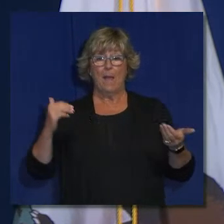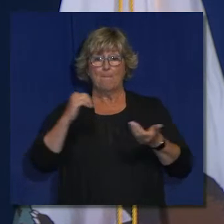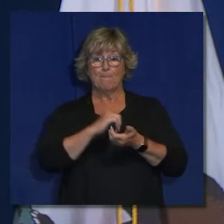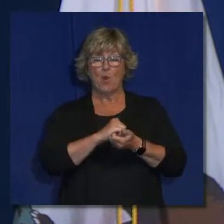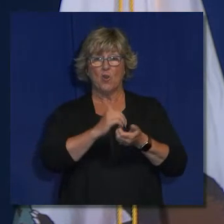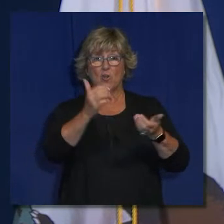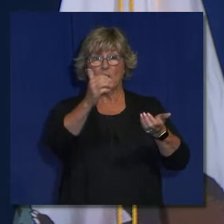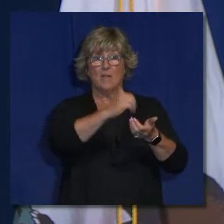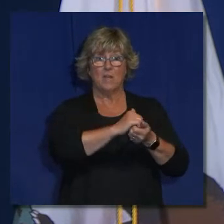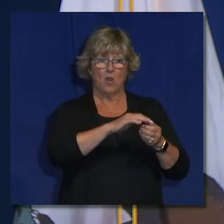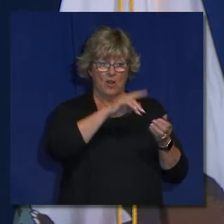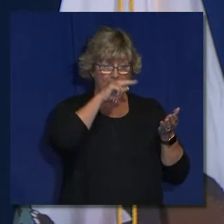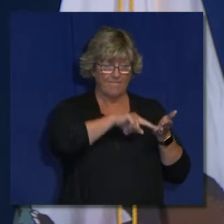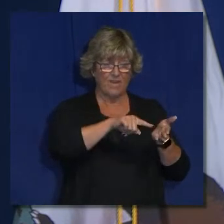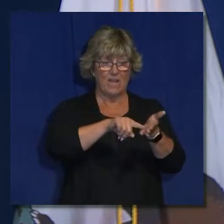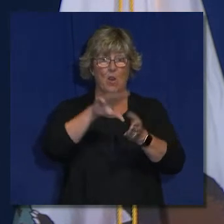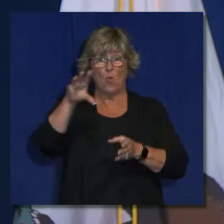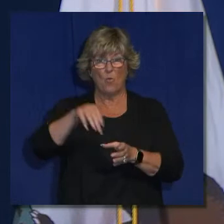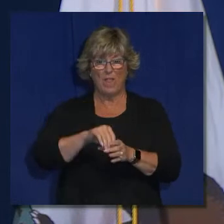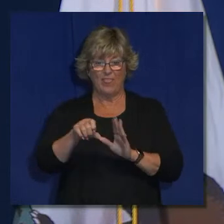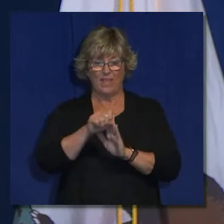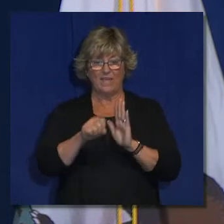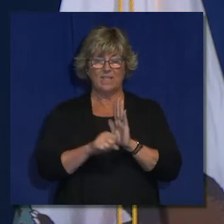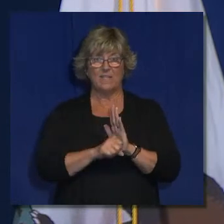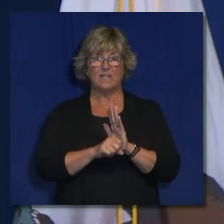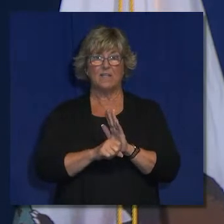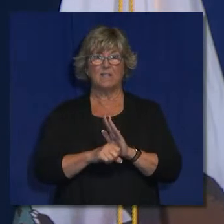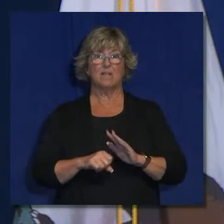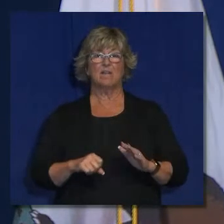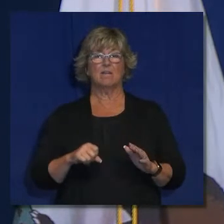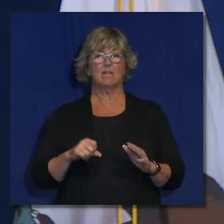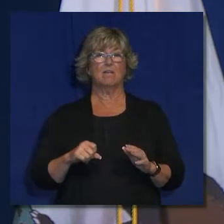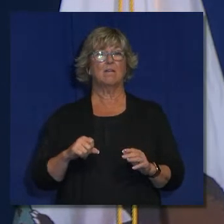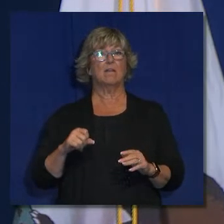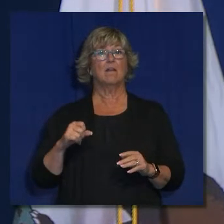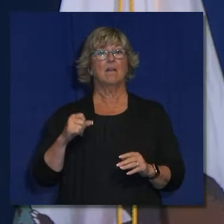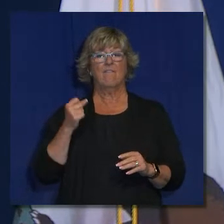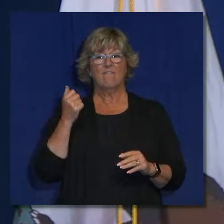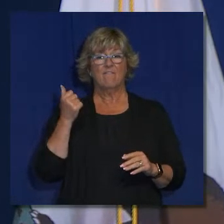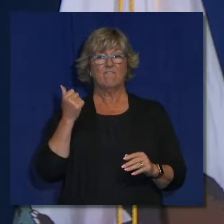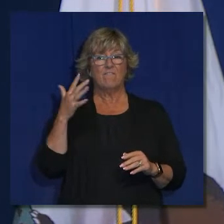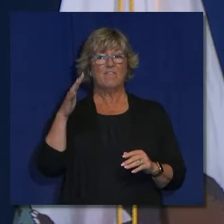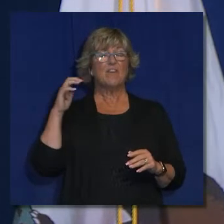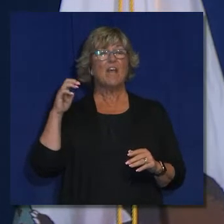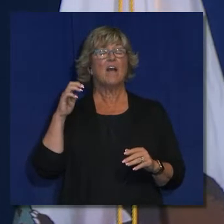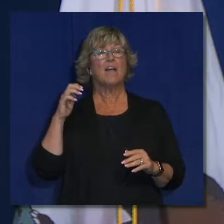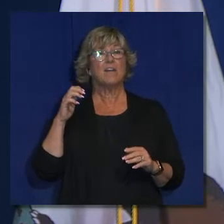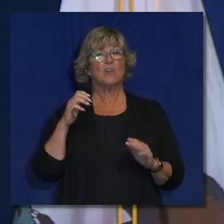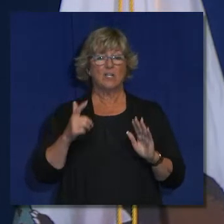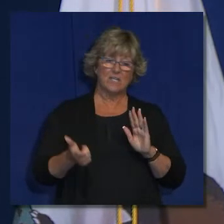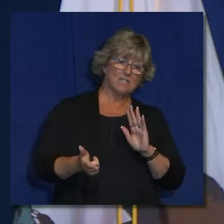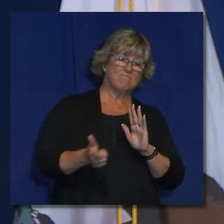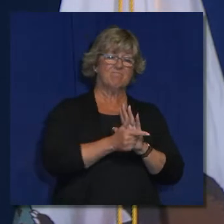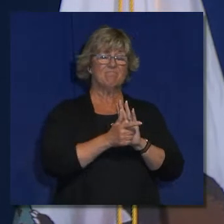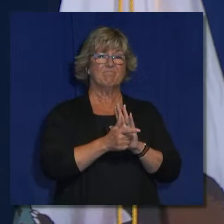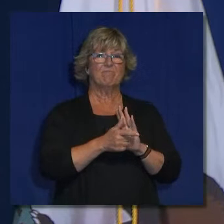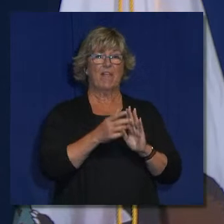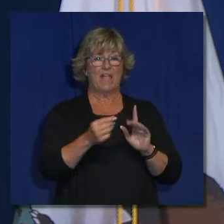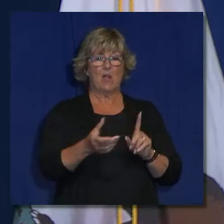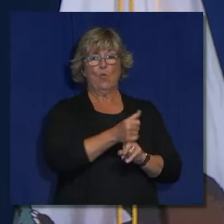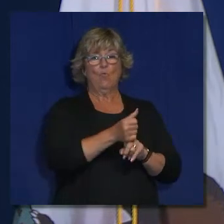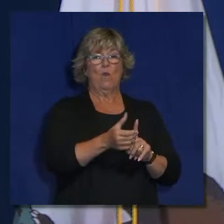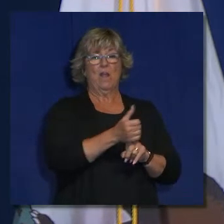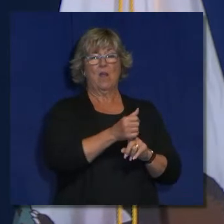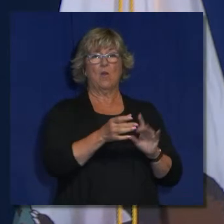working on investigations within the state that are not included, 1,500 criminal investigations. We've seen convictions and arrests in